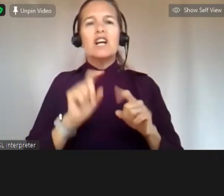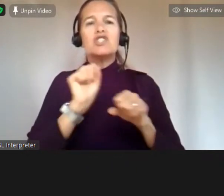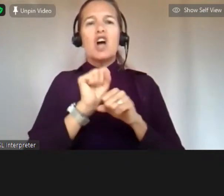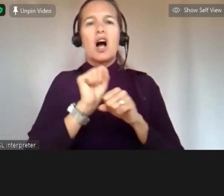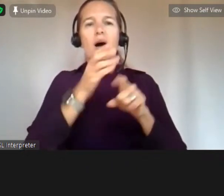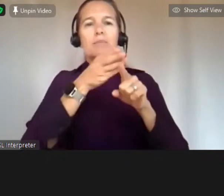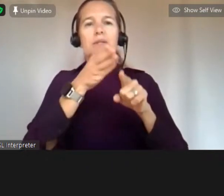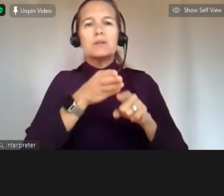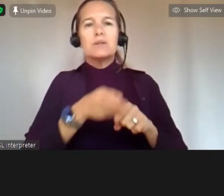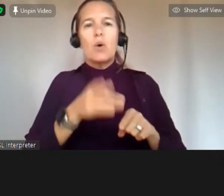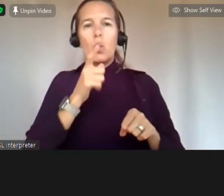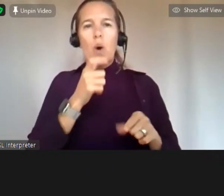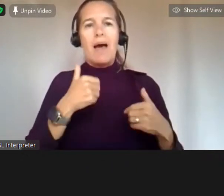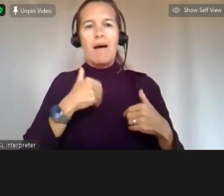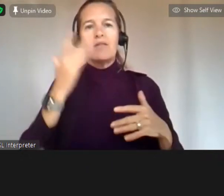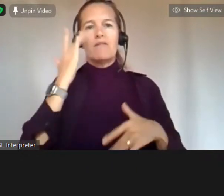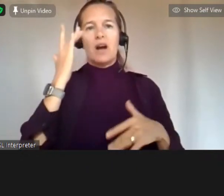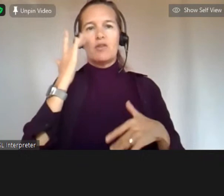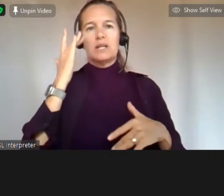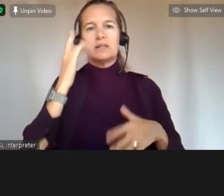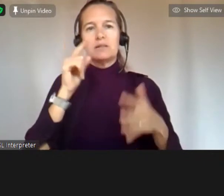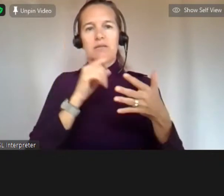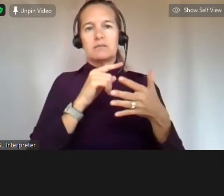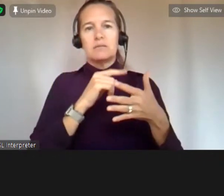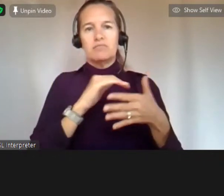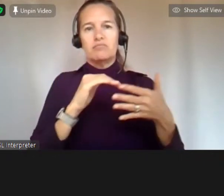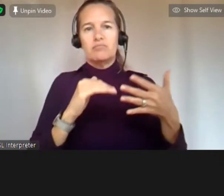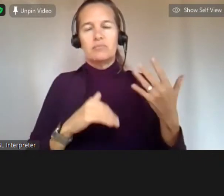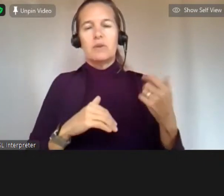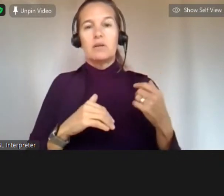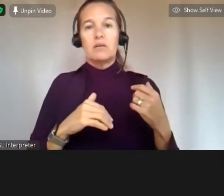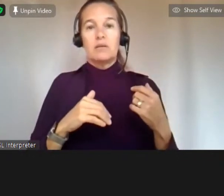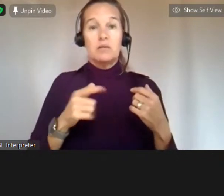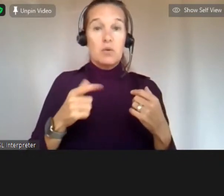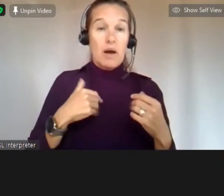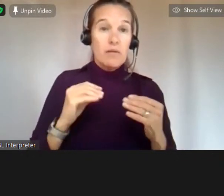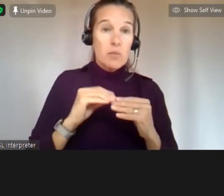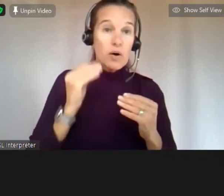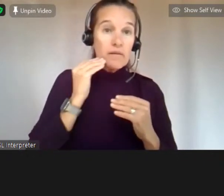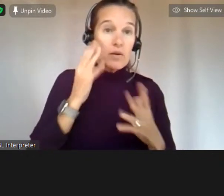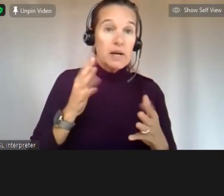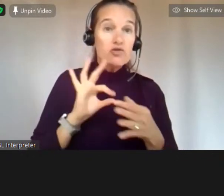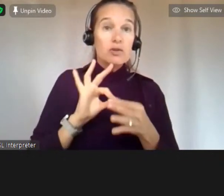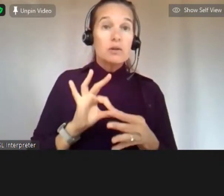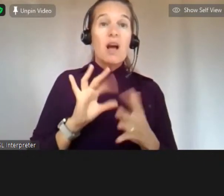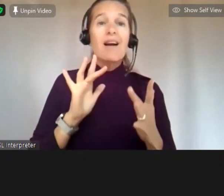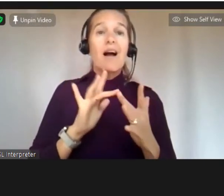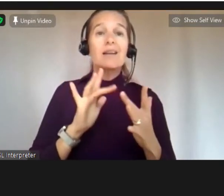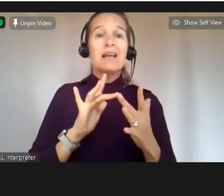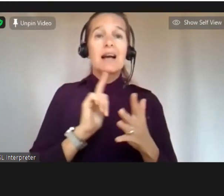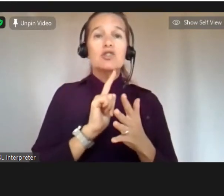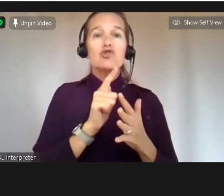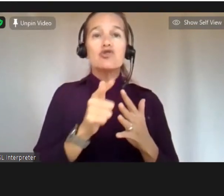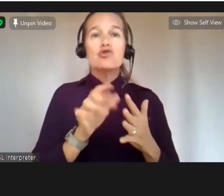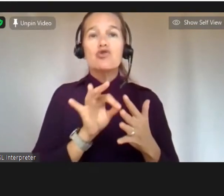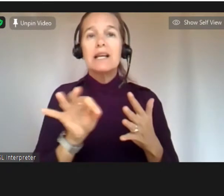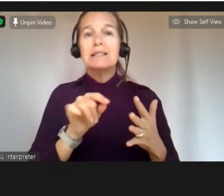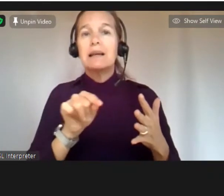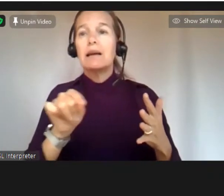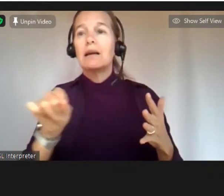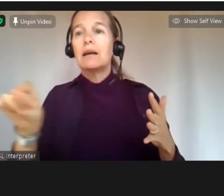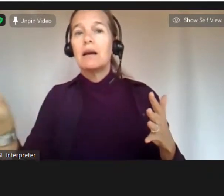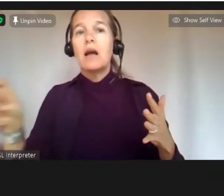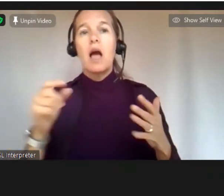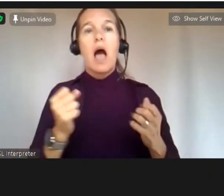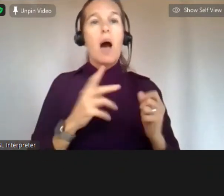the virus. And I'm wondering if there's more information from the contact tracing that can be shared, like how many of the people